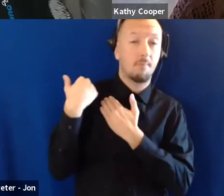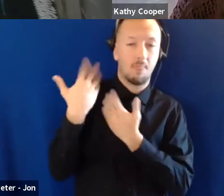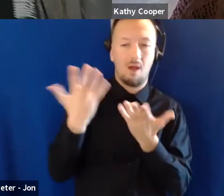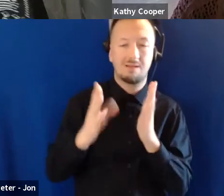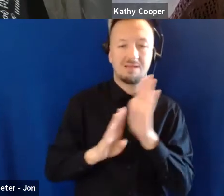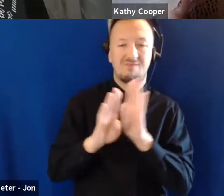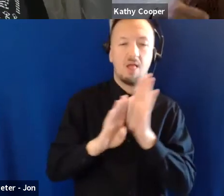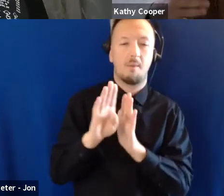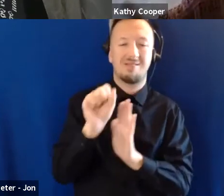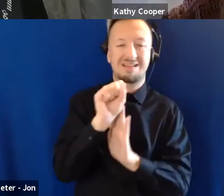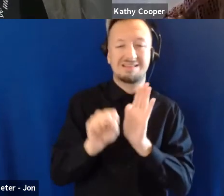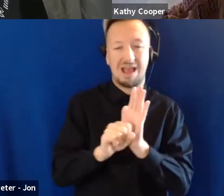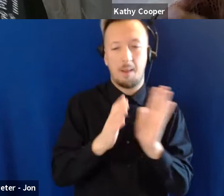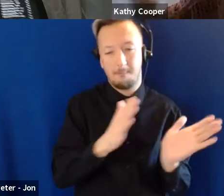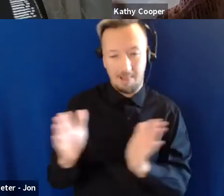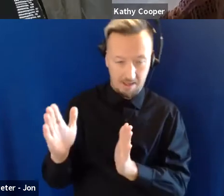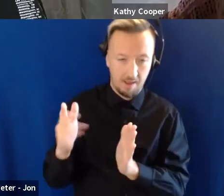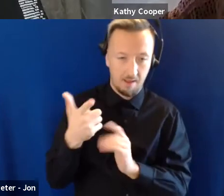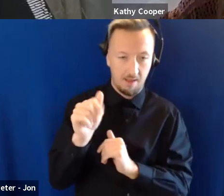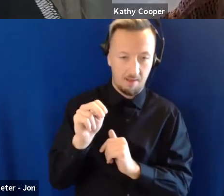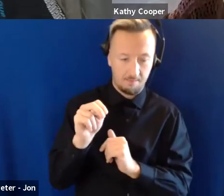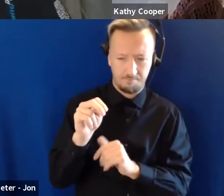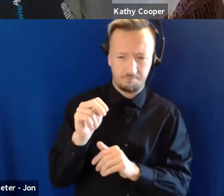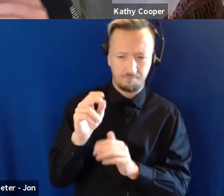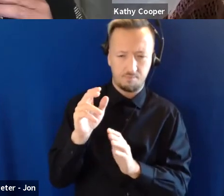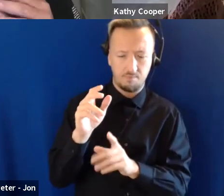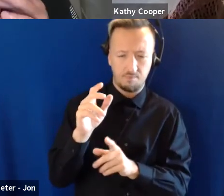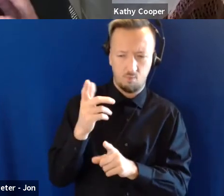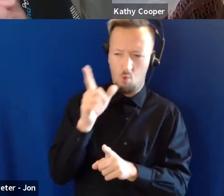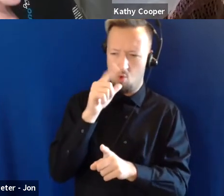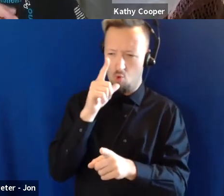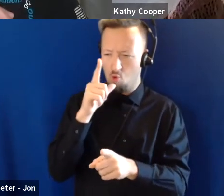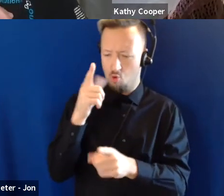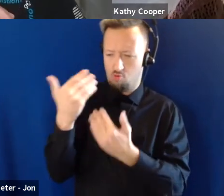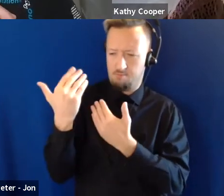And, so it goes into who's supposed to be a part of that.